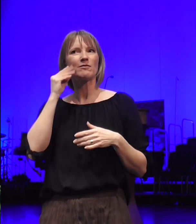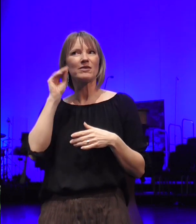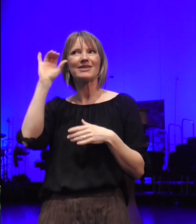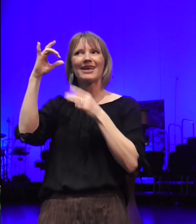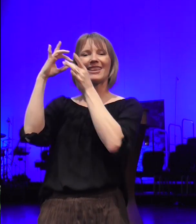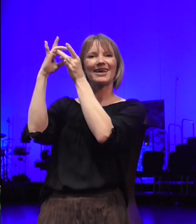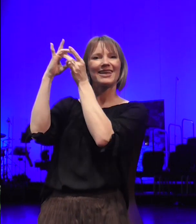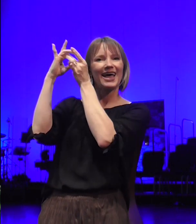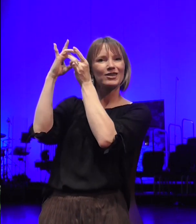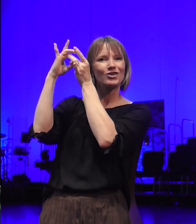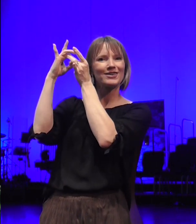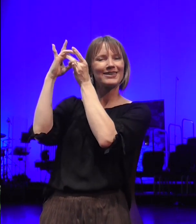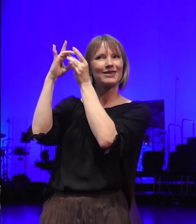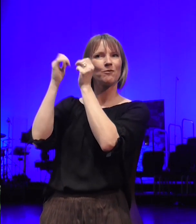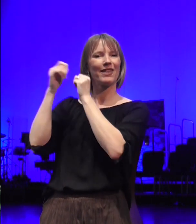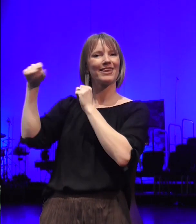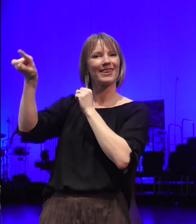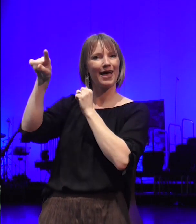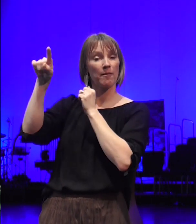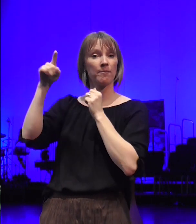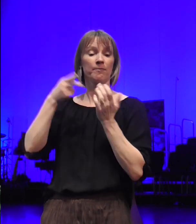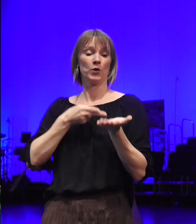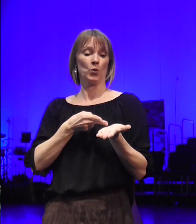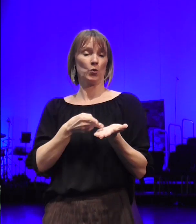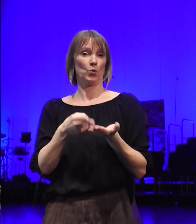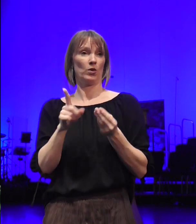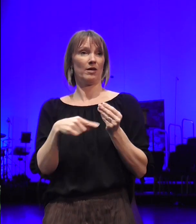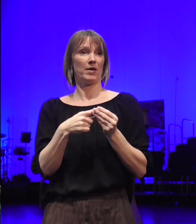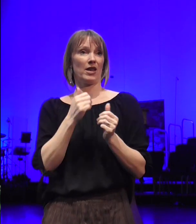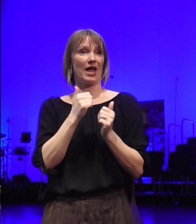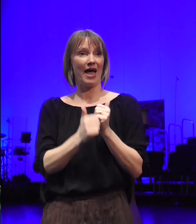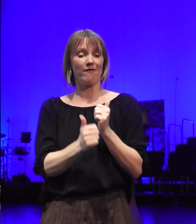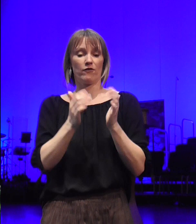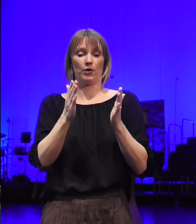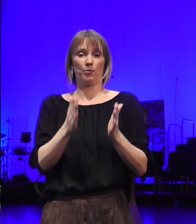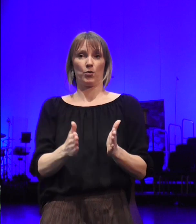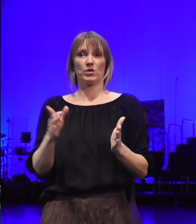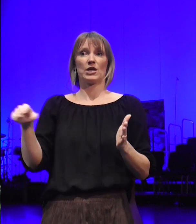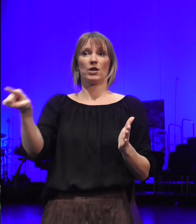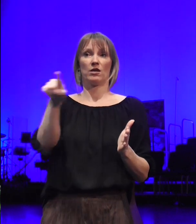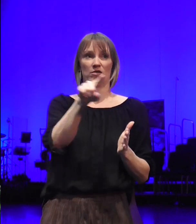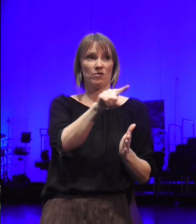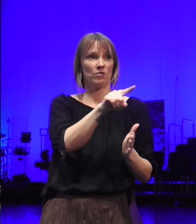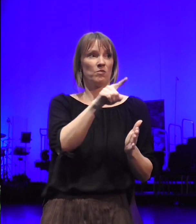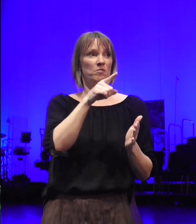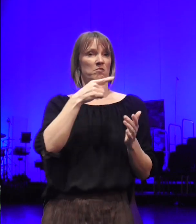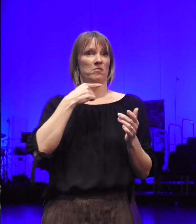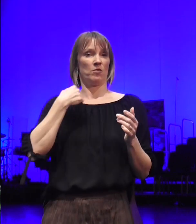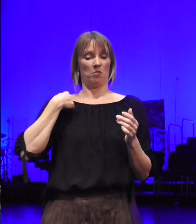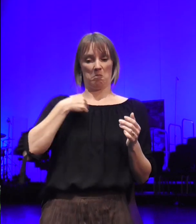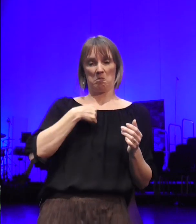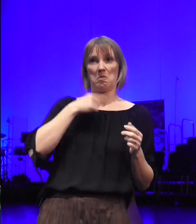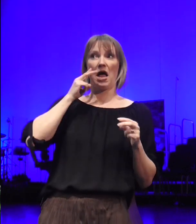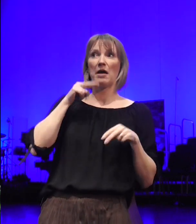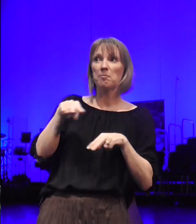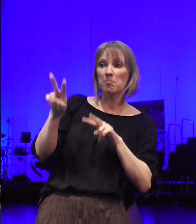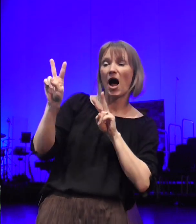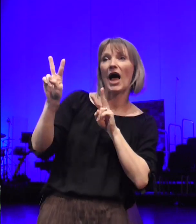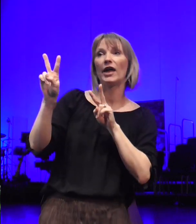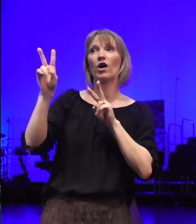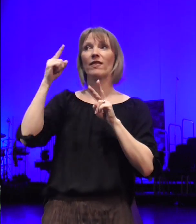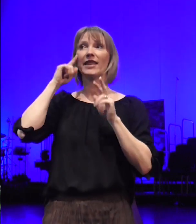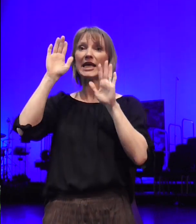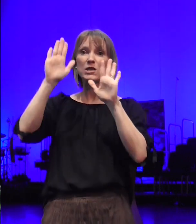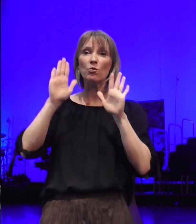connection in oneness with them. Because here's the truth about every person that you or I may admire, think is